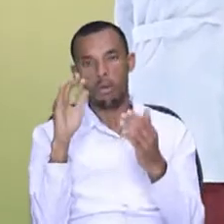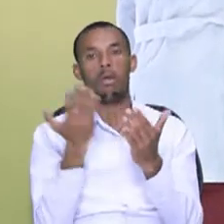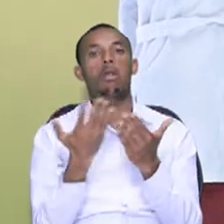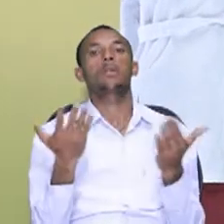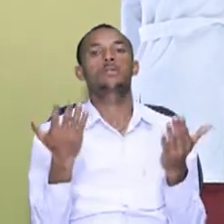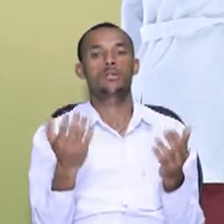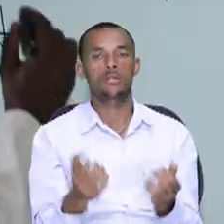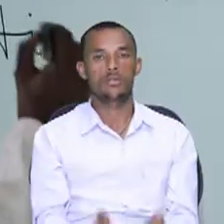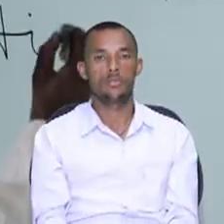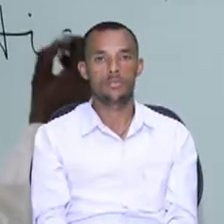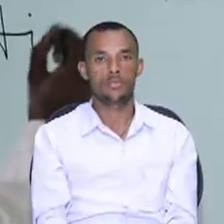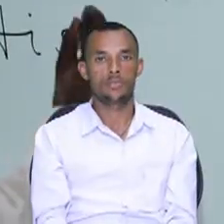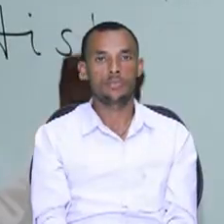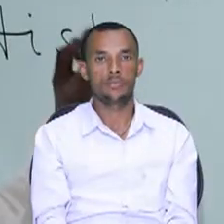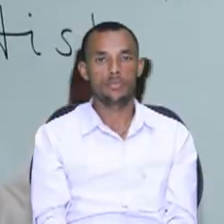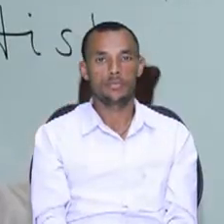elements.